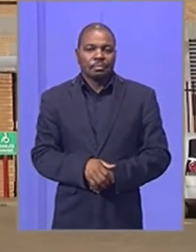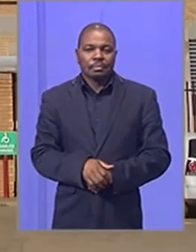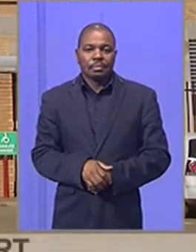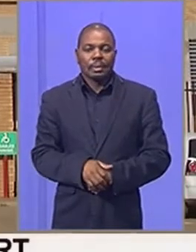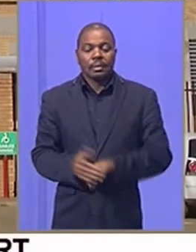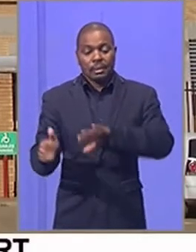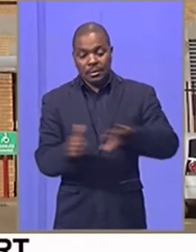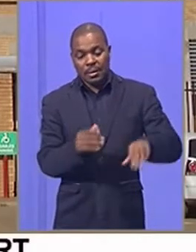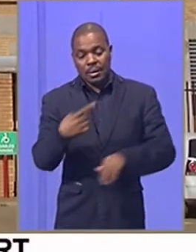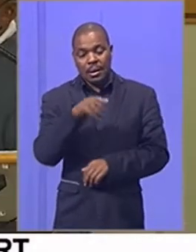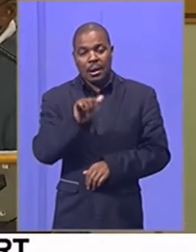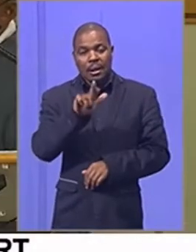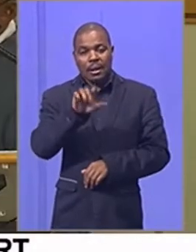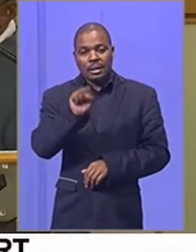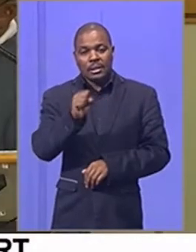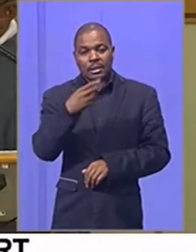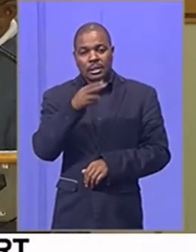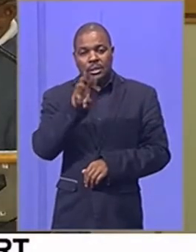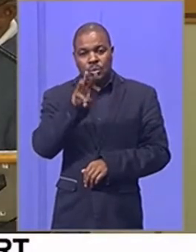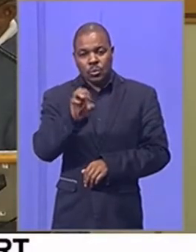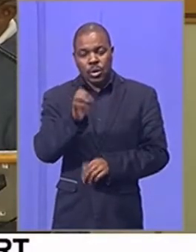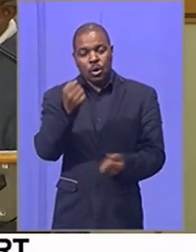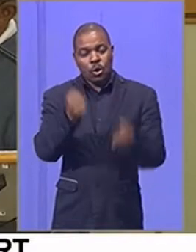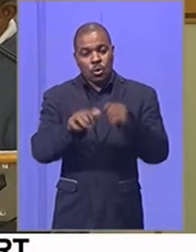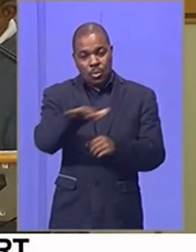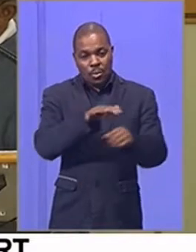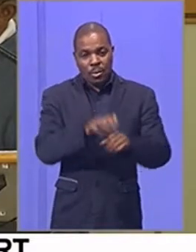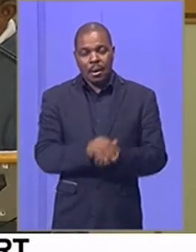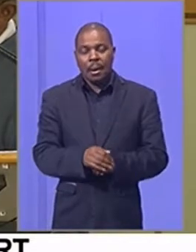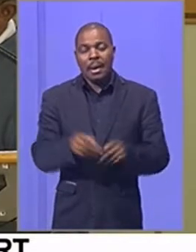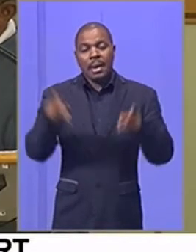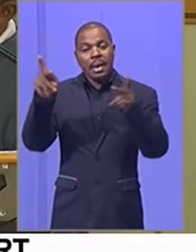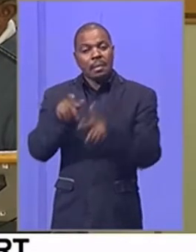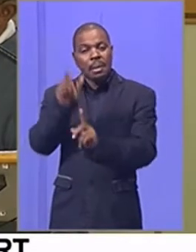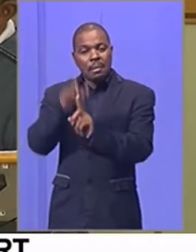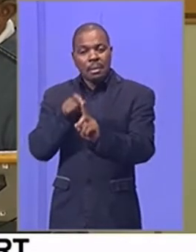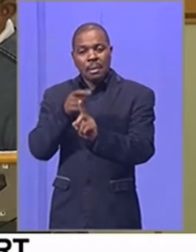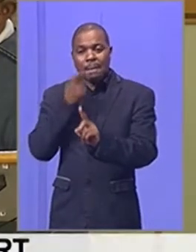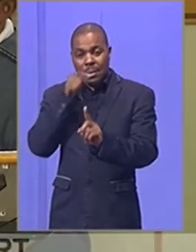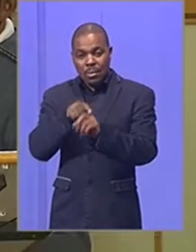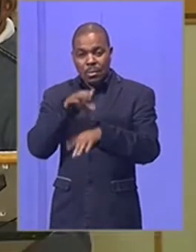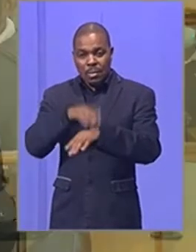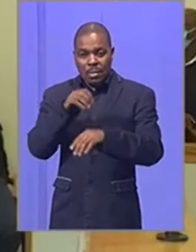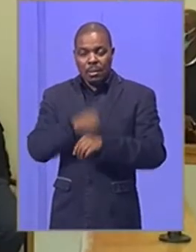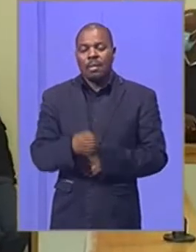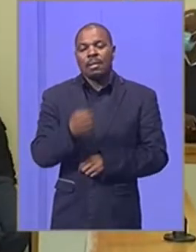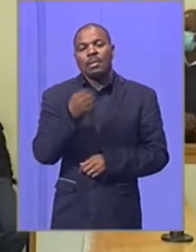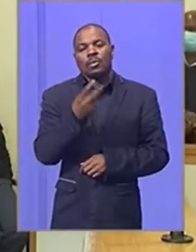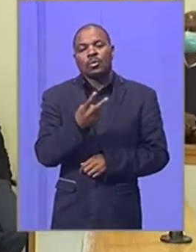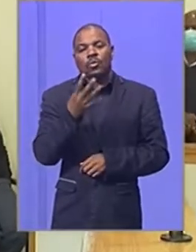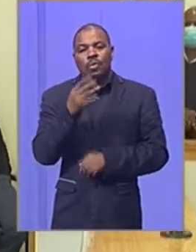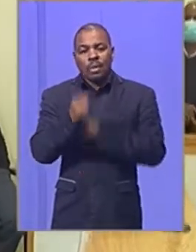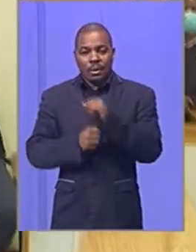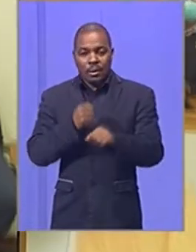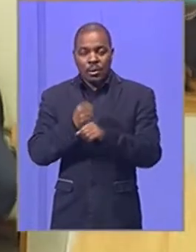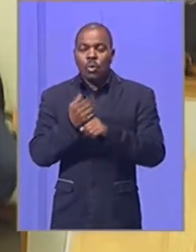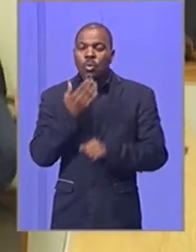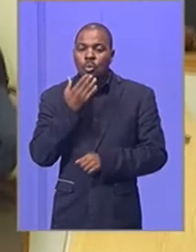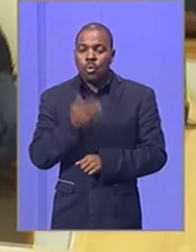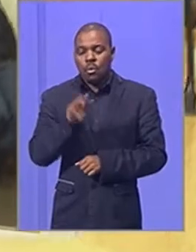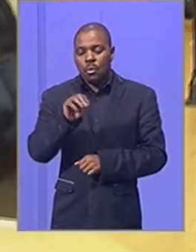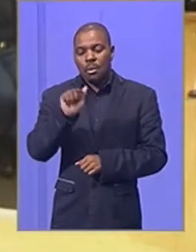a kgaleshiwe ka jeno nyewe e kgahlano le monna wa Kimberley ya dilemo tse 24 e leng Itumeleng